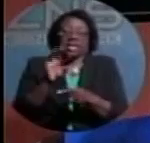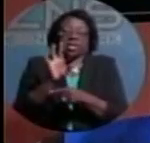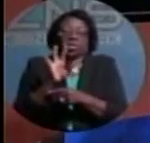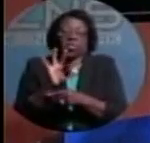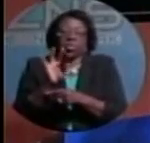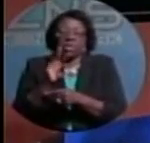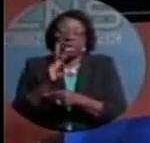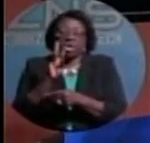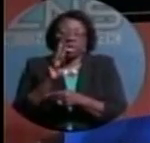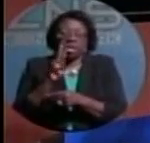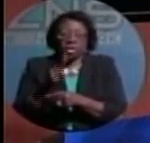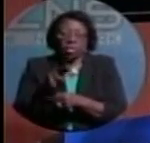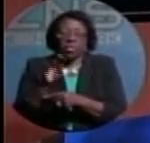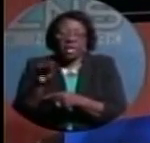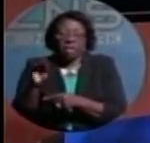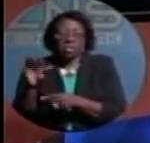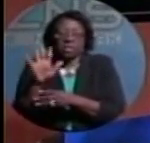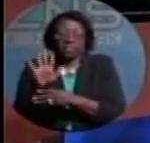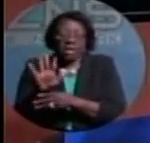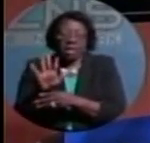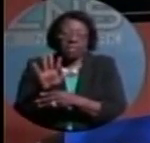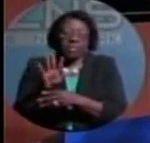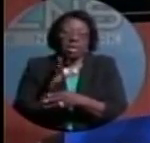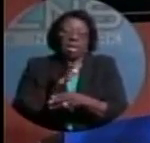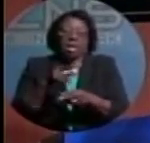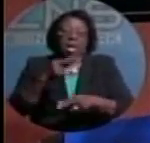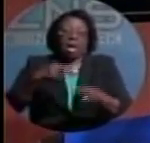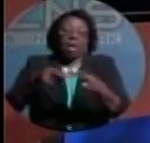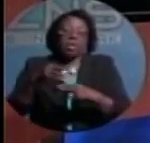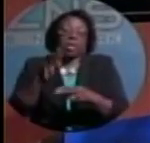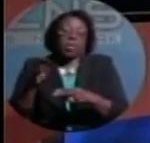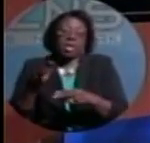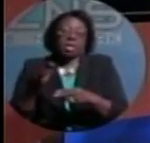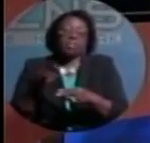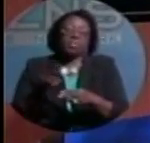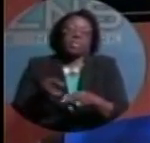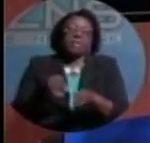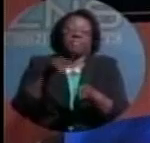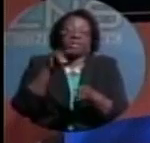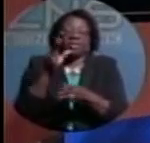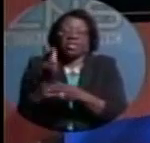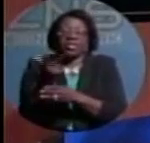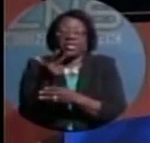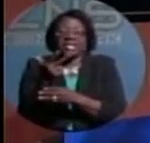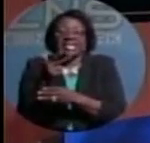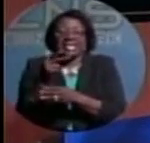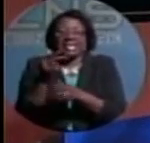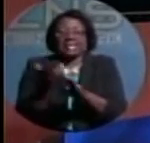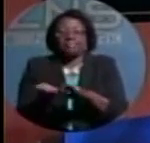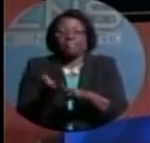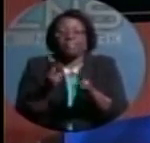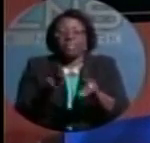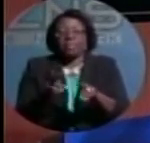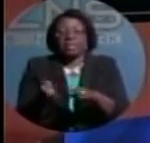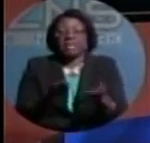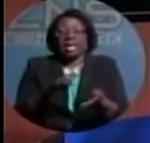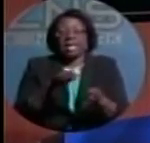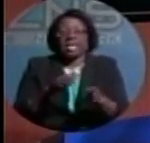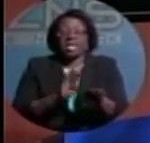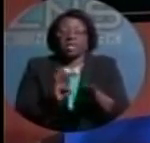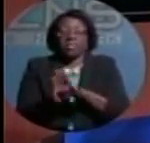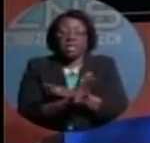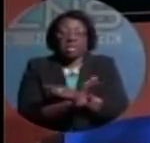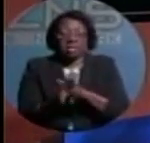down in the northern Bahamas. Wilma was blamed for 13 deaths in Jamaica and Haiti and 3 in